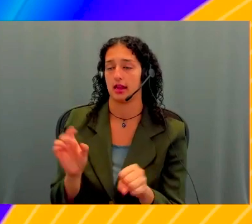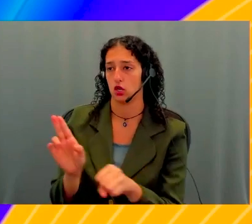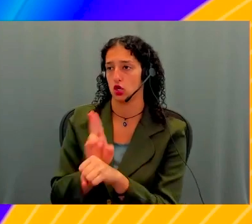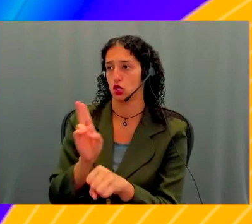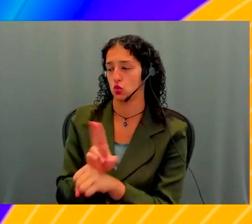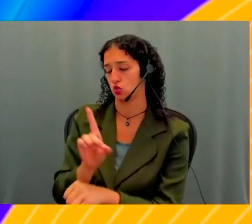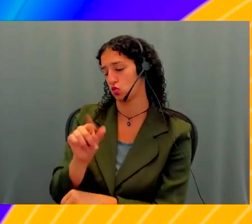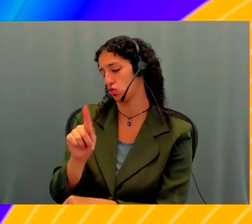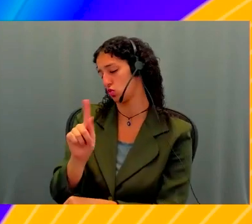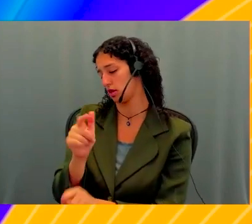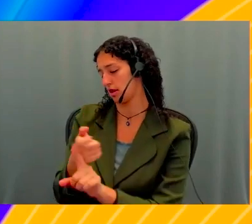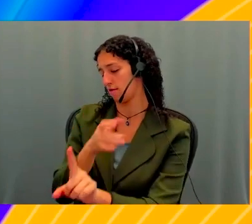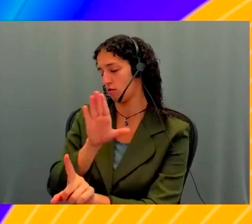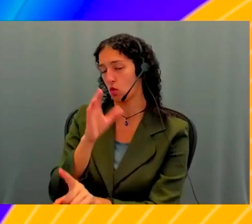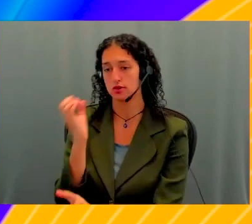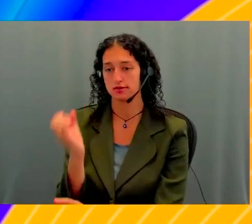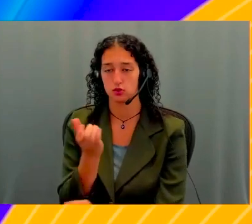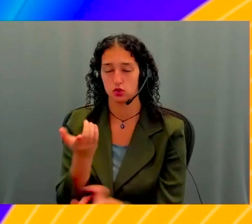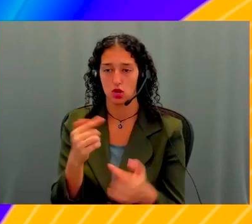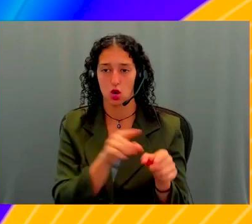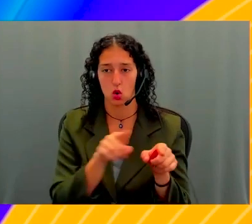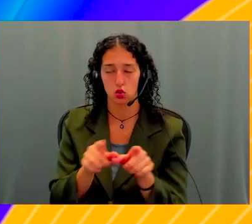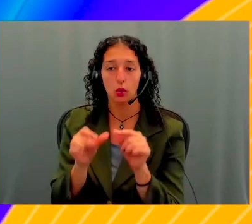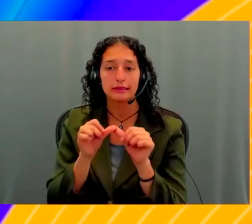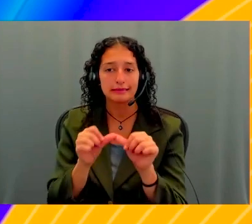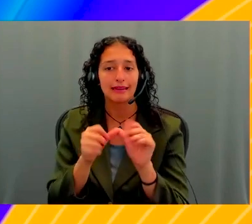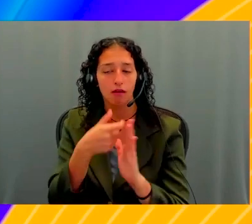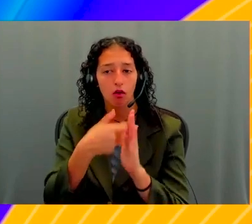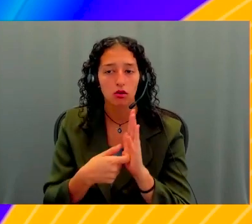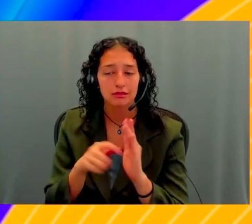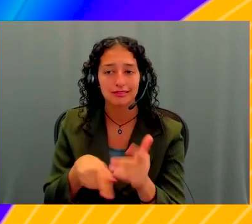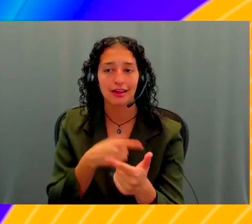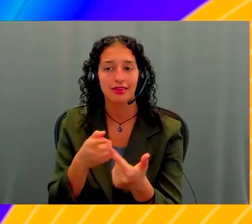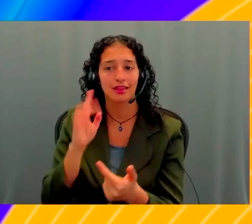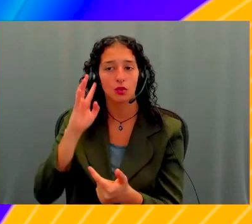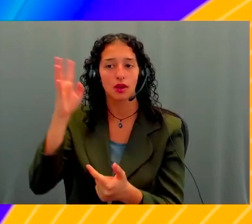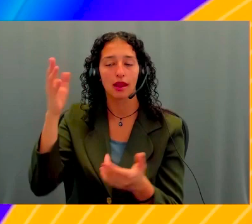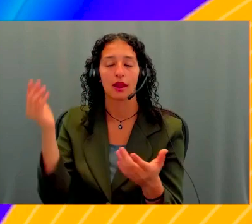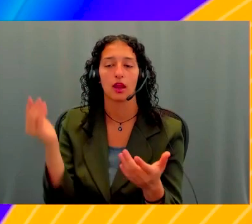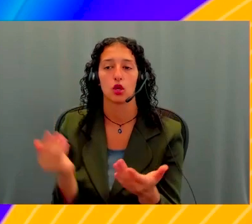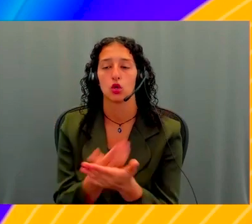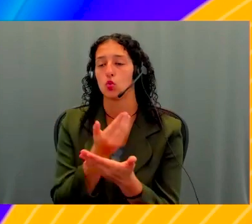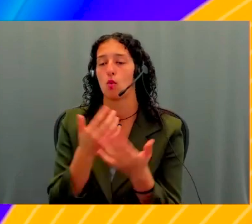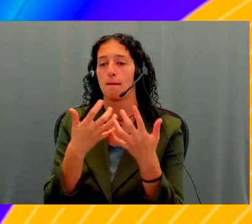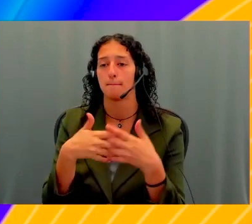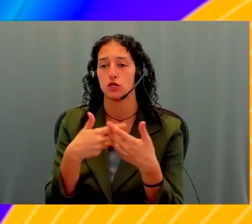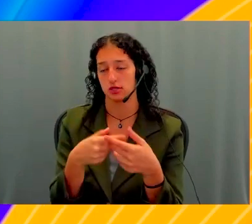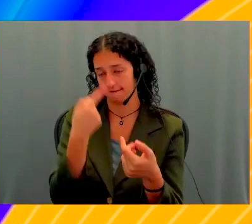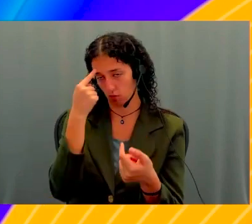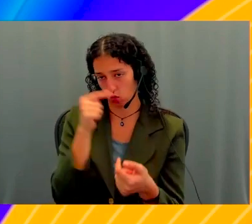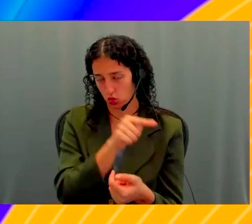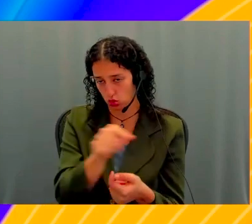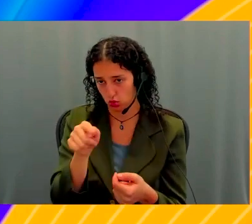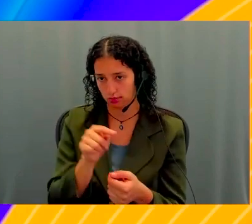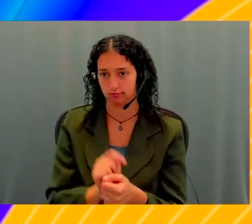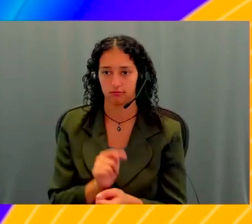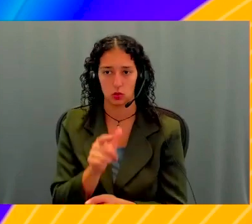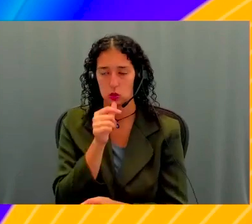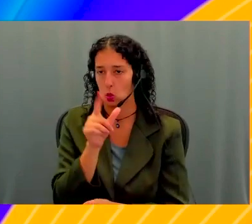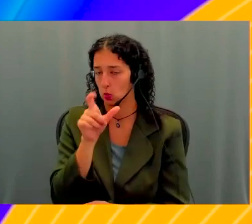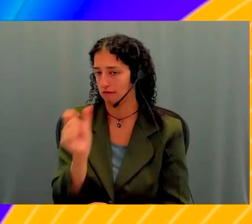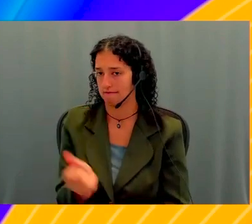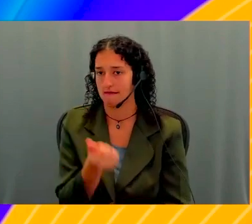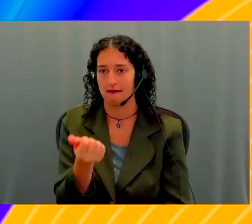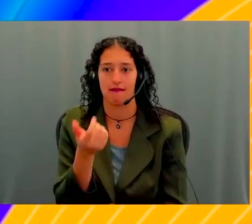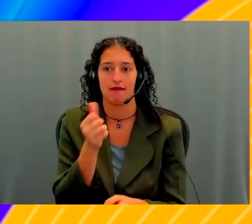as well as maintenance records, and then create a unique machine learning model for you. You do not need any ML expertise. The system does all